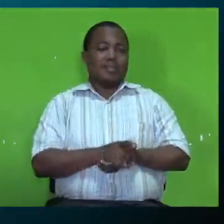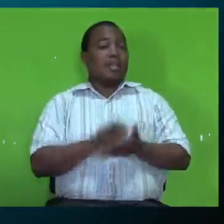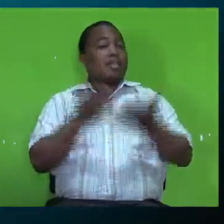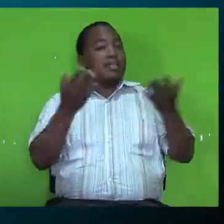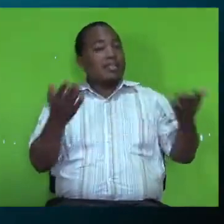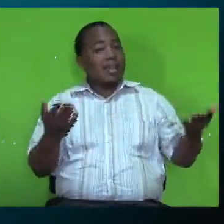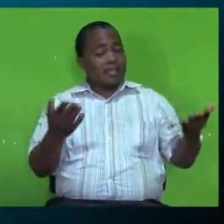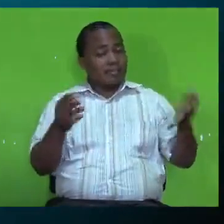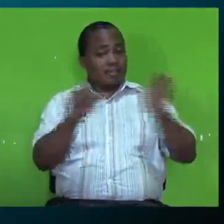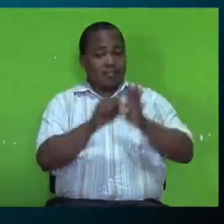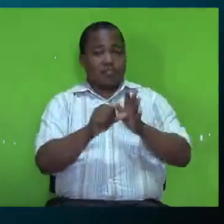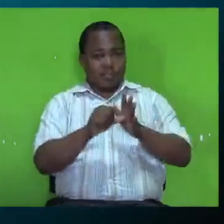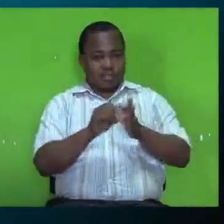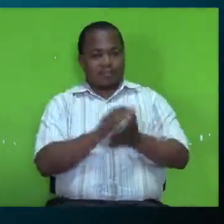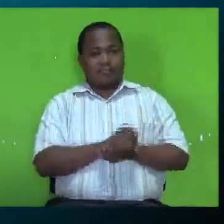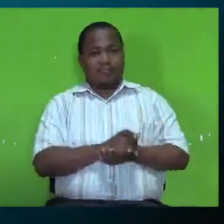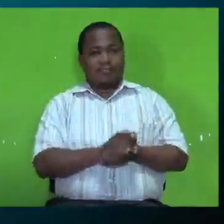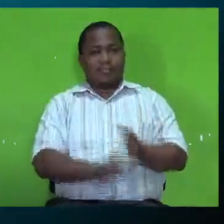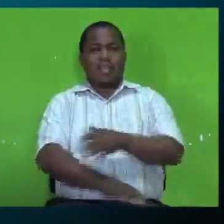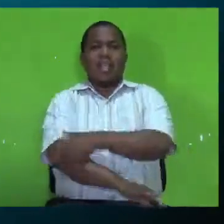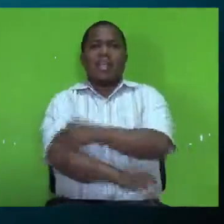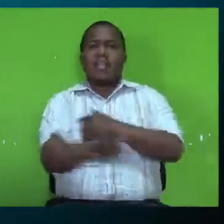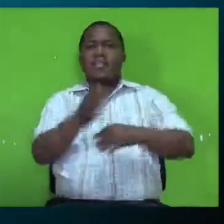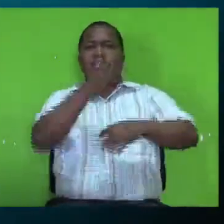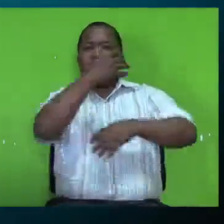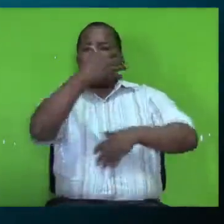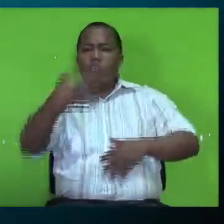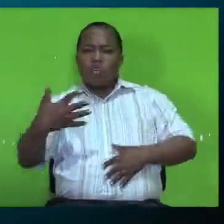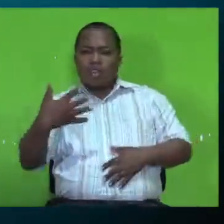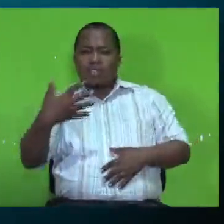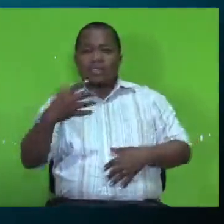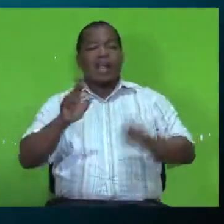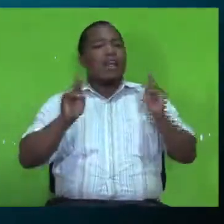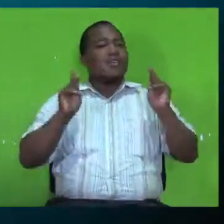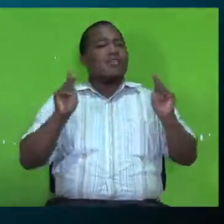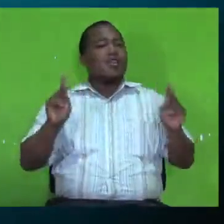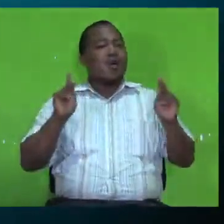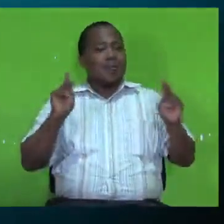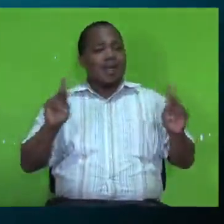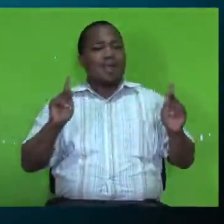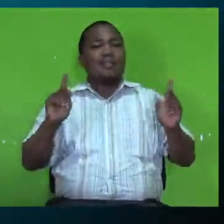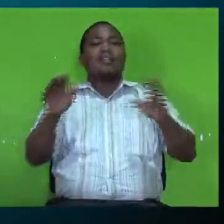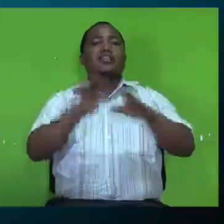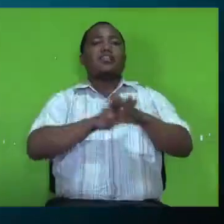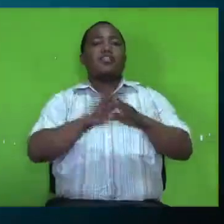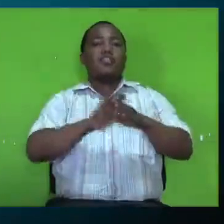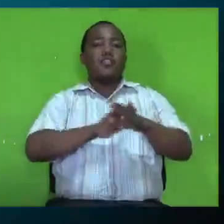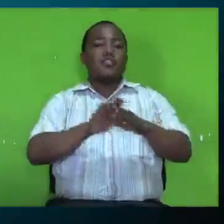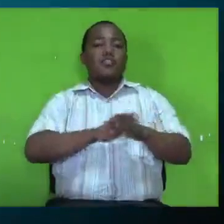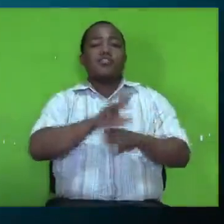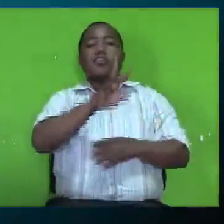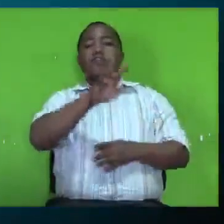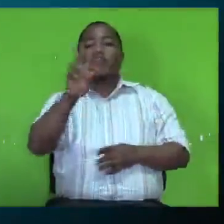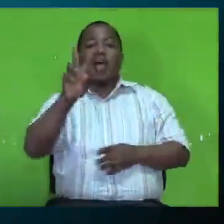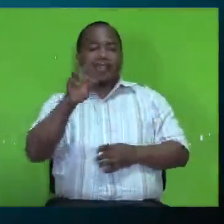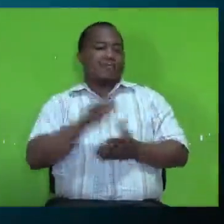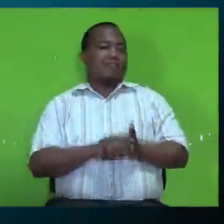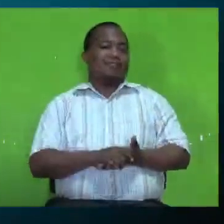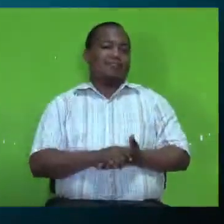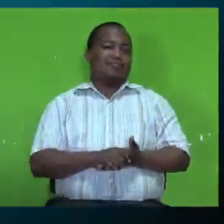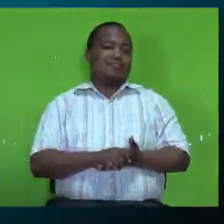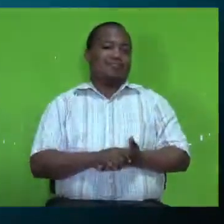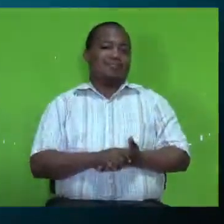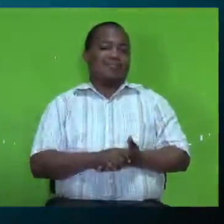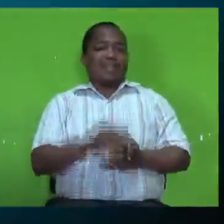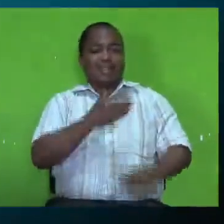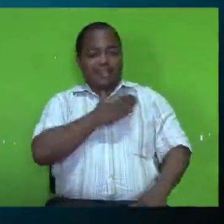Thus, my dears, in transporting water, plants normally use xylem tissues. Thank you,